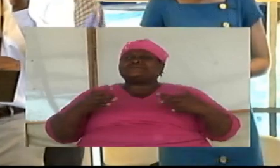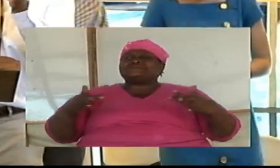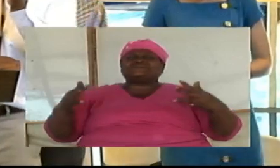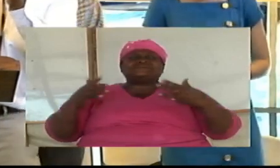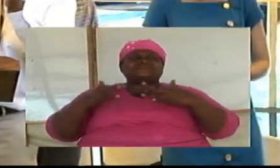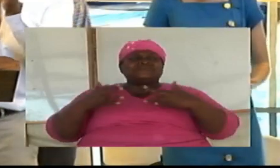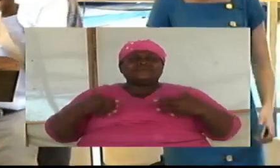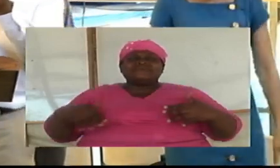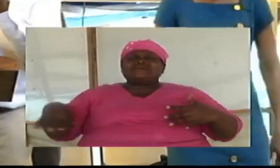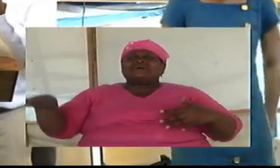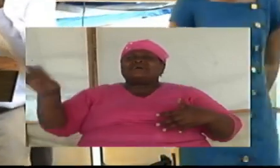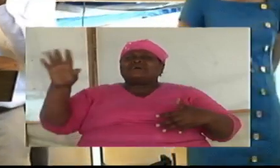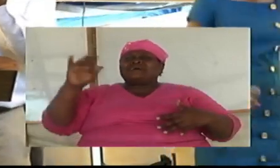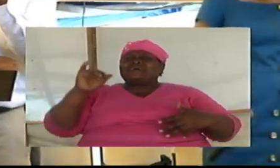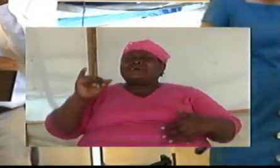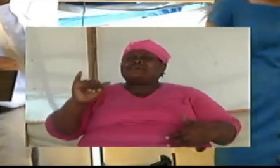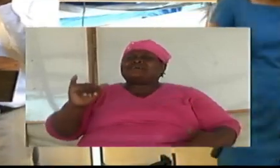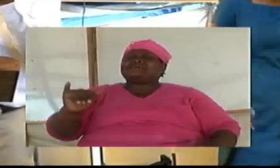fears.